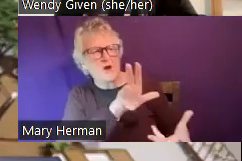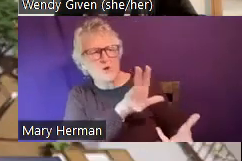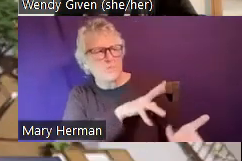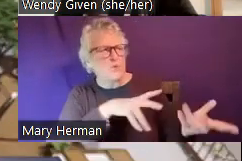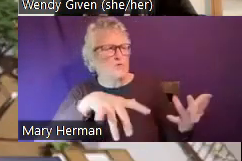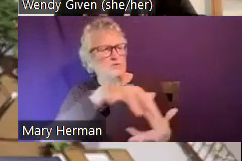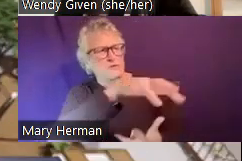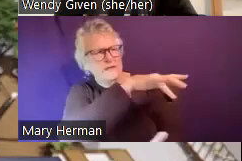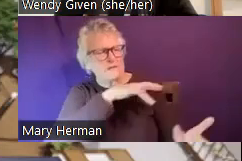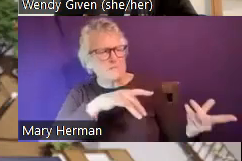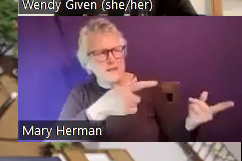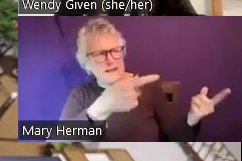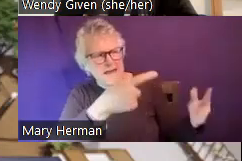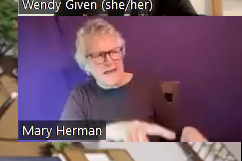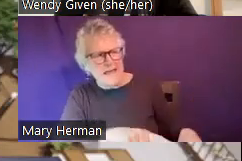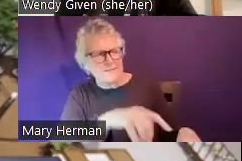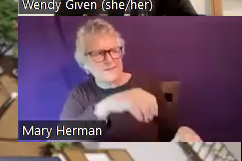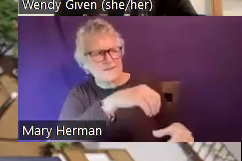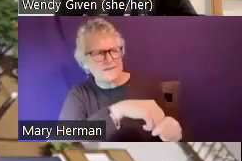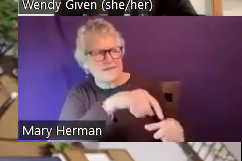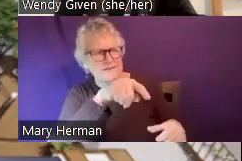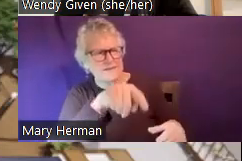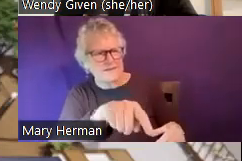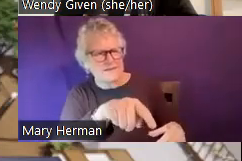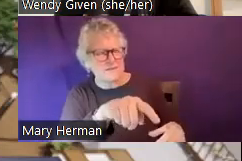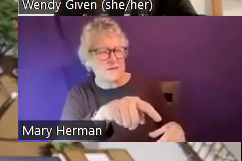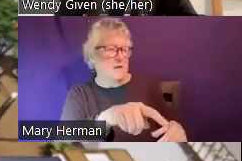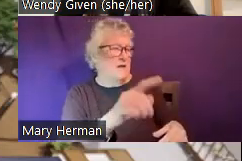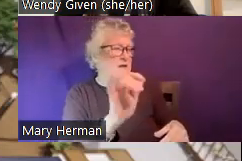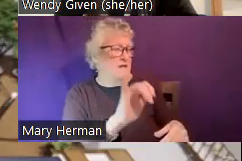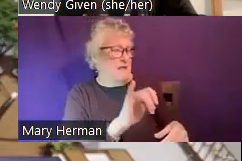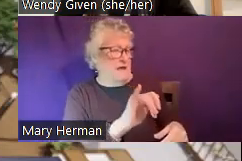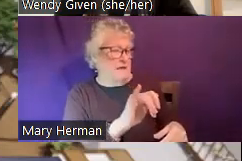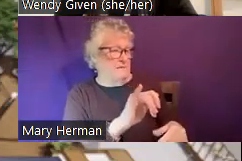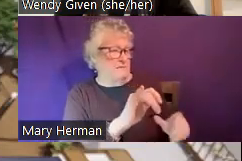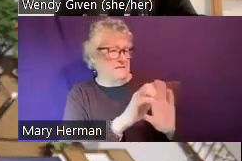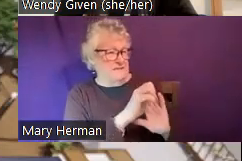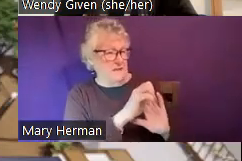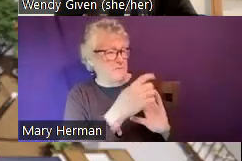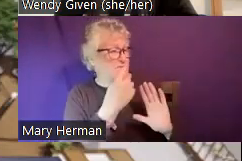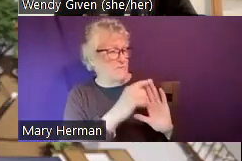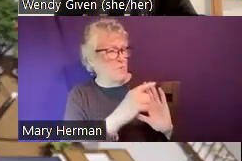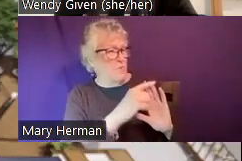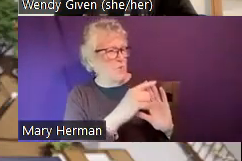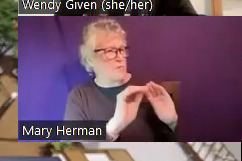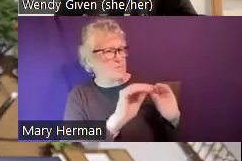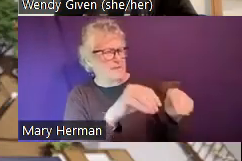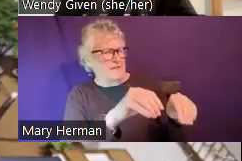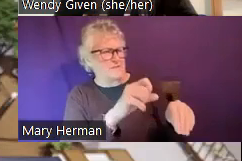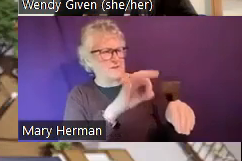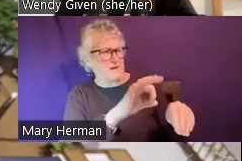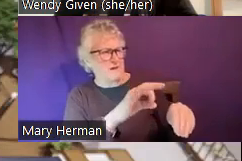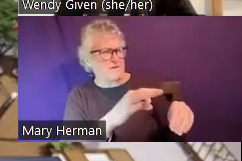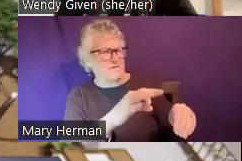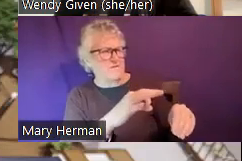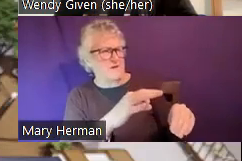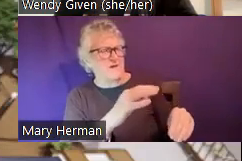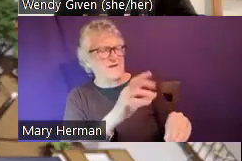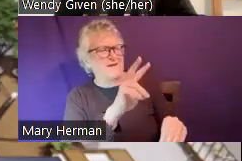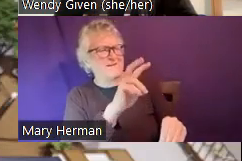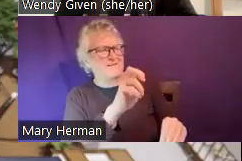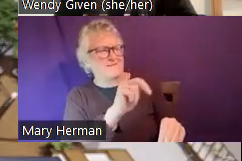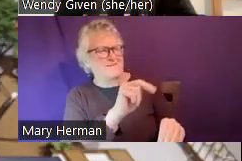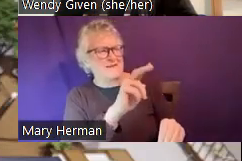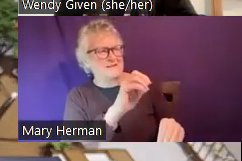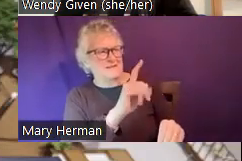corridors, such as placement of ventilation? That is an excellent question.